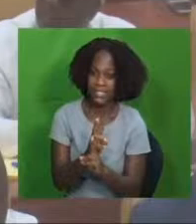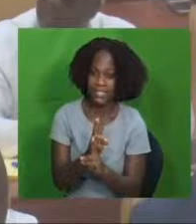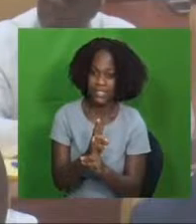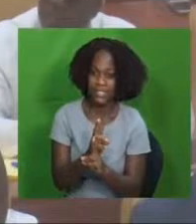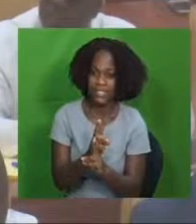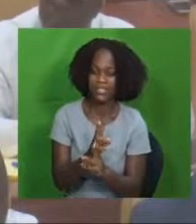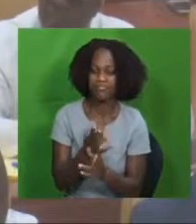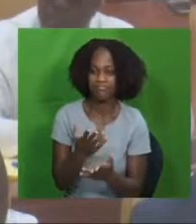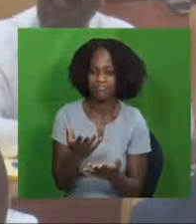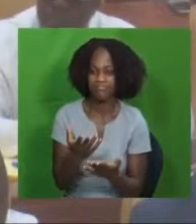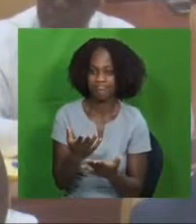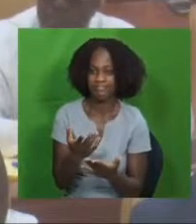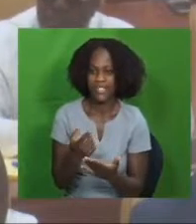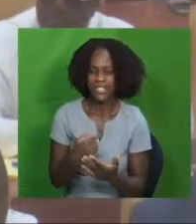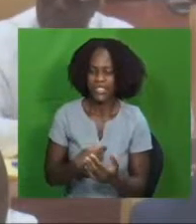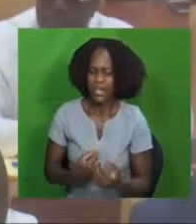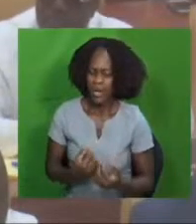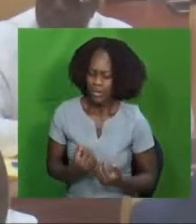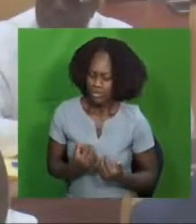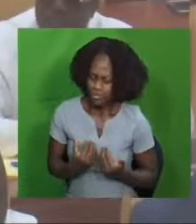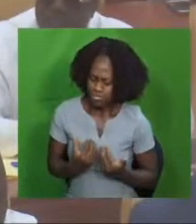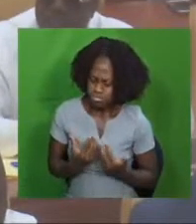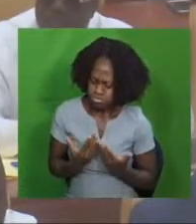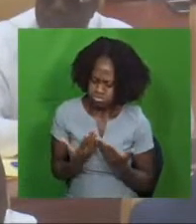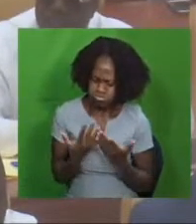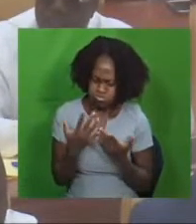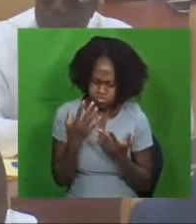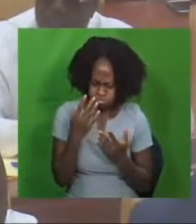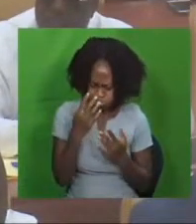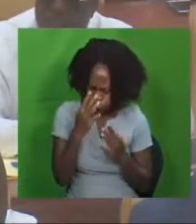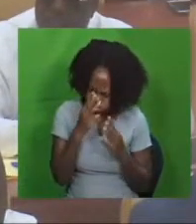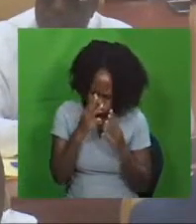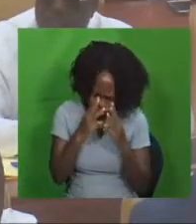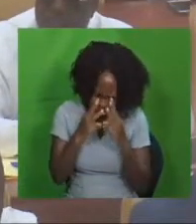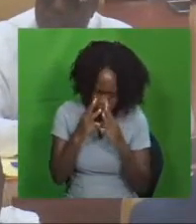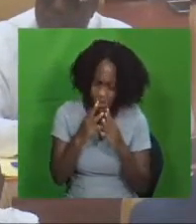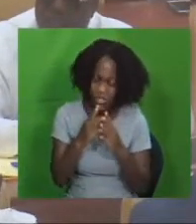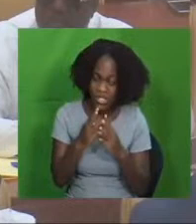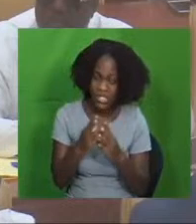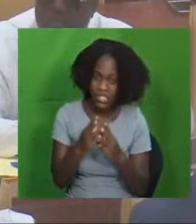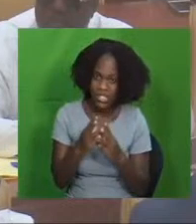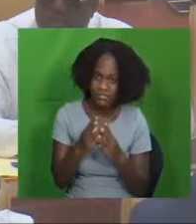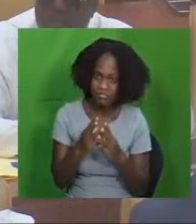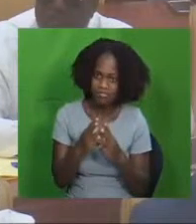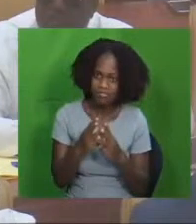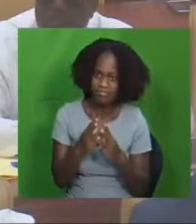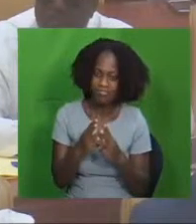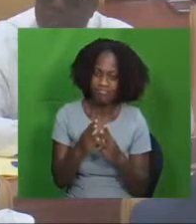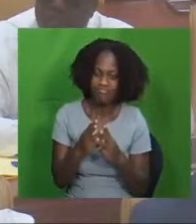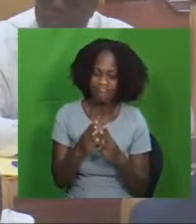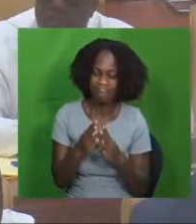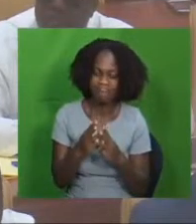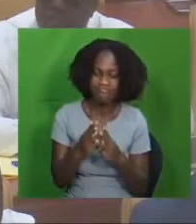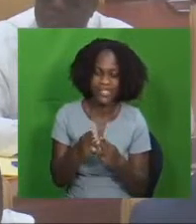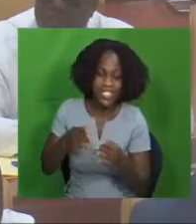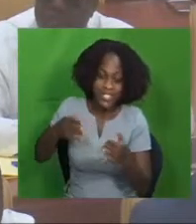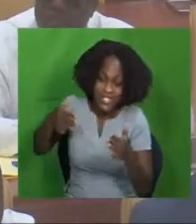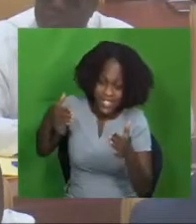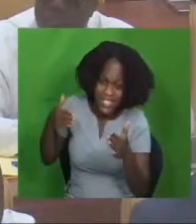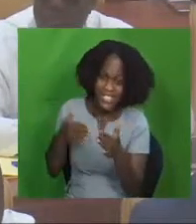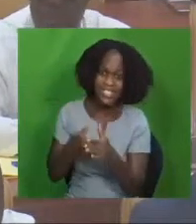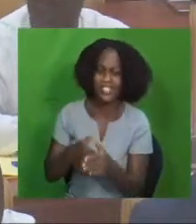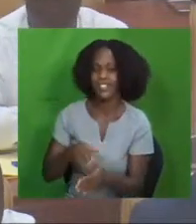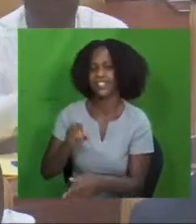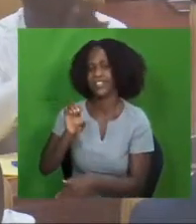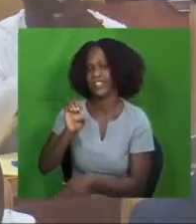a very emotionally distressed mood, reject unequivocally the